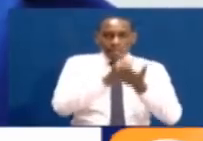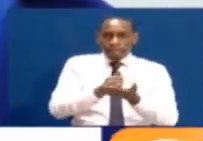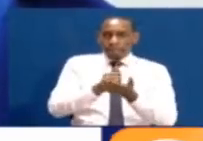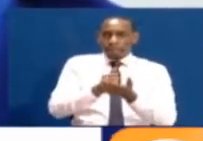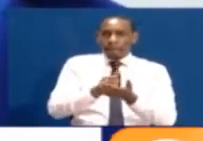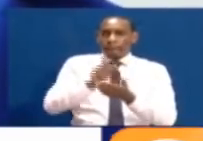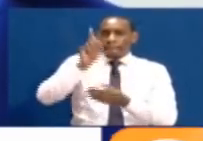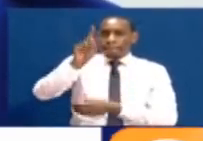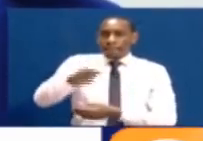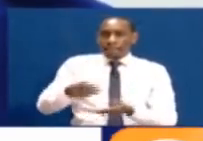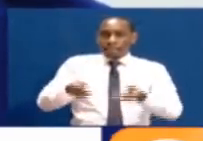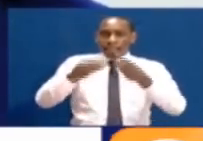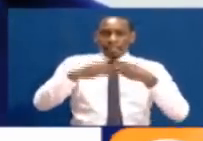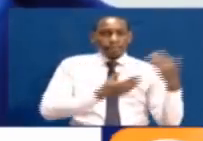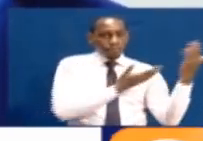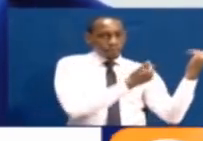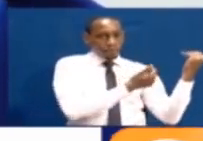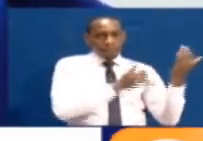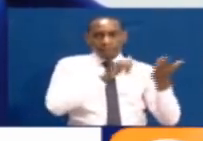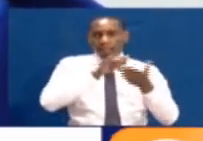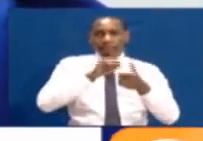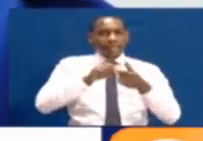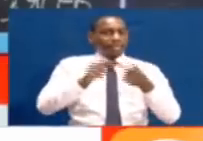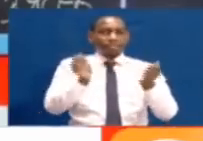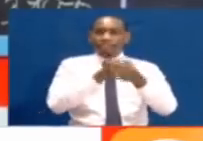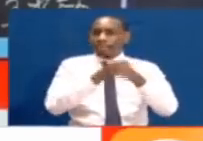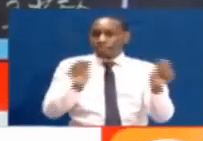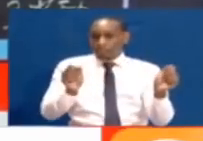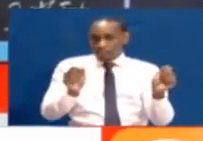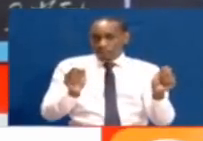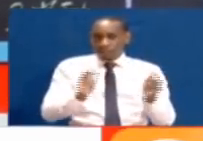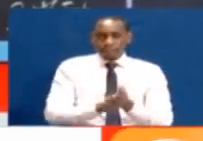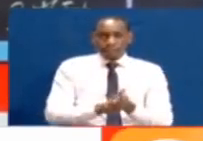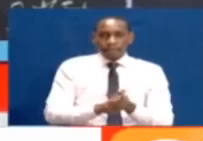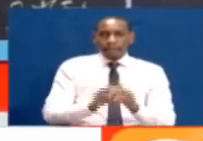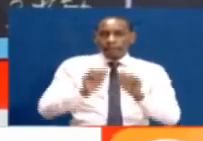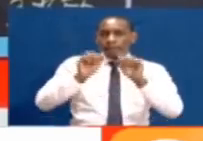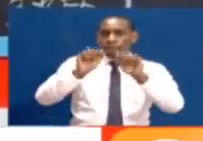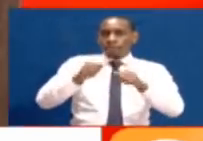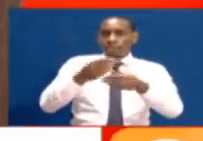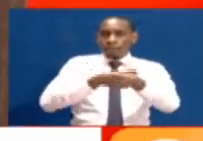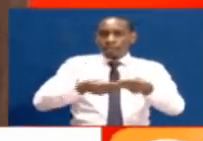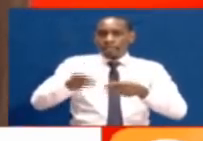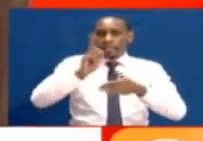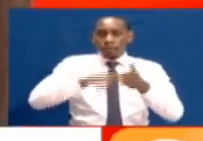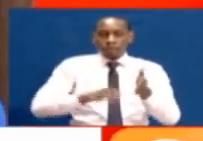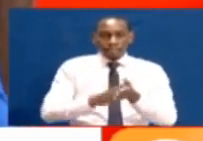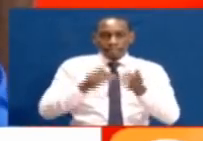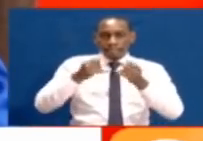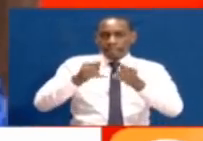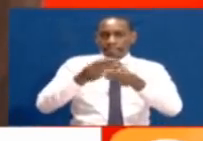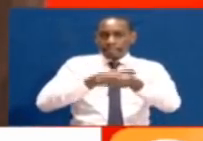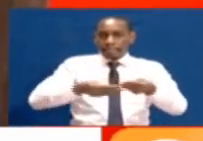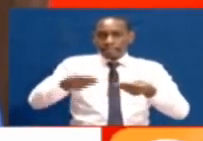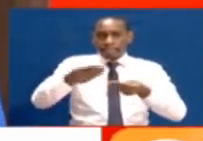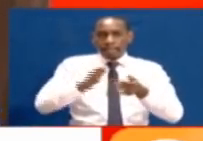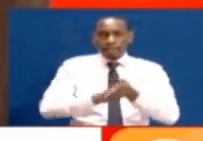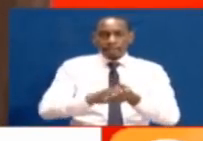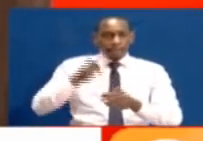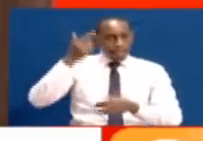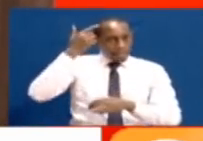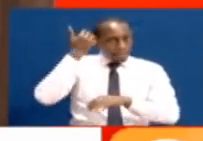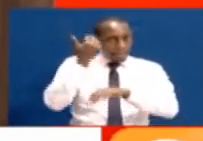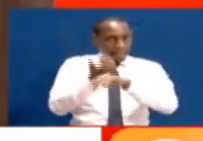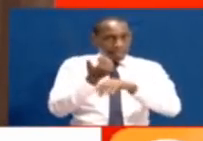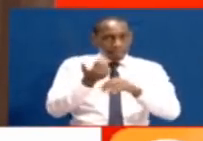and give us some hope in this world, then it's not going to happen. What can you sell? Let's try and sell makaa, or how do we